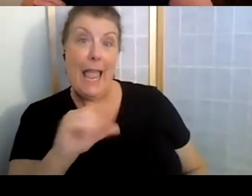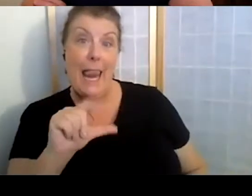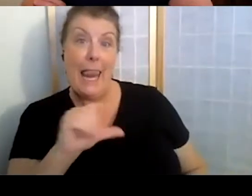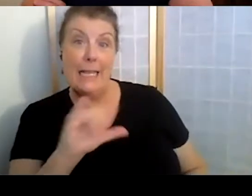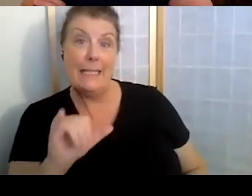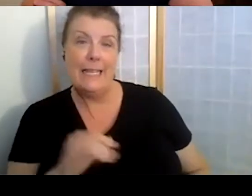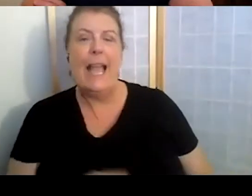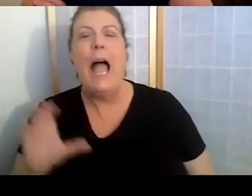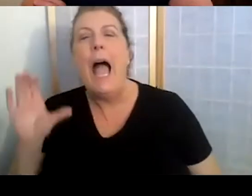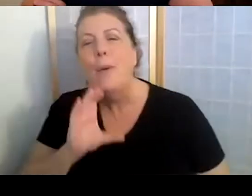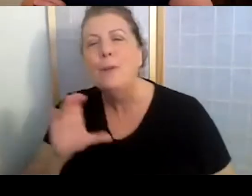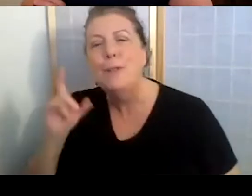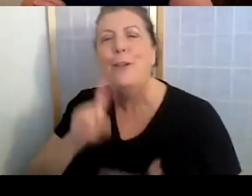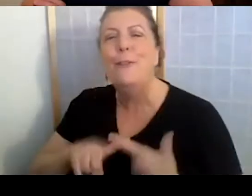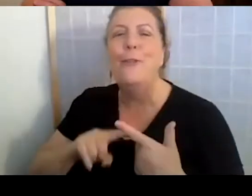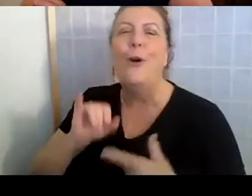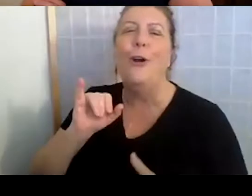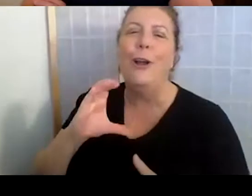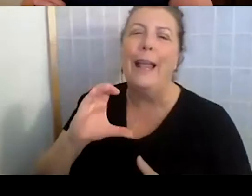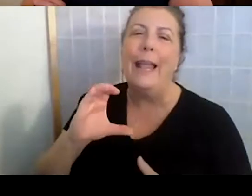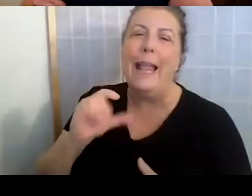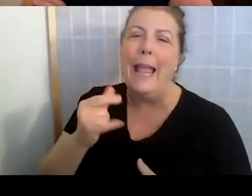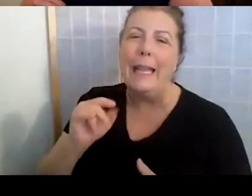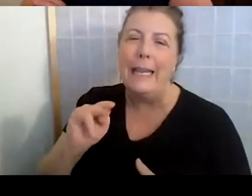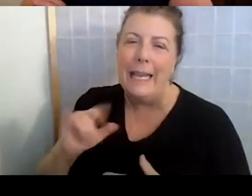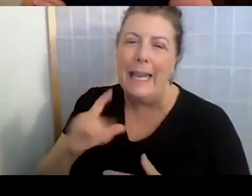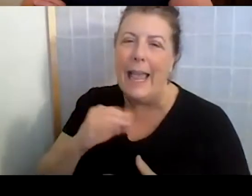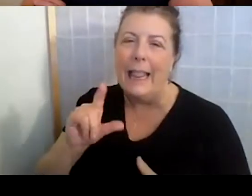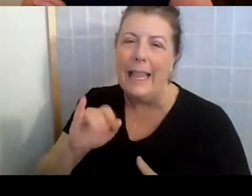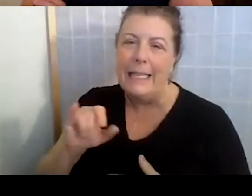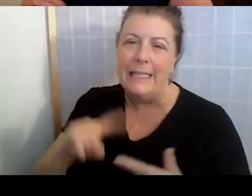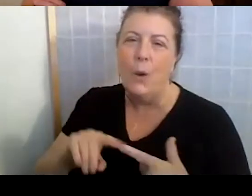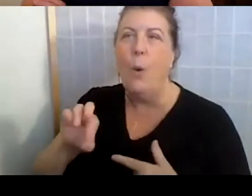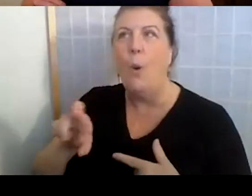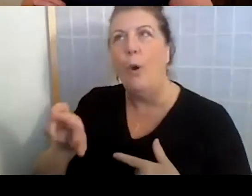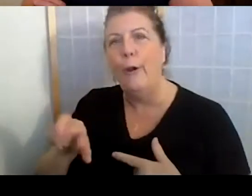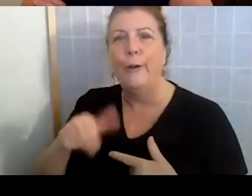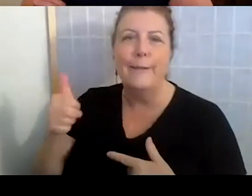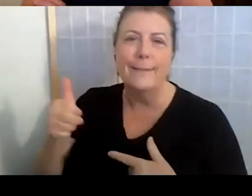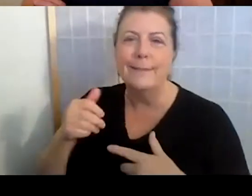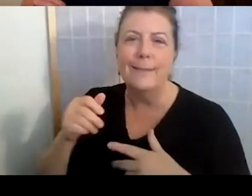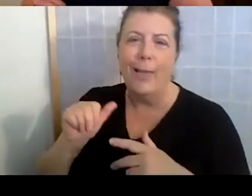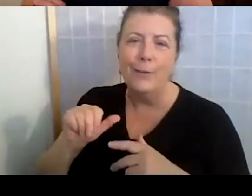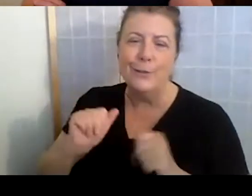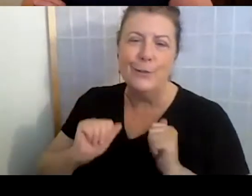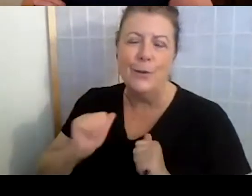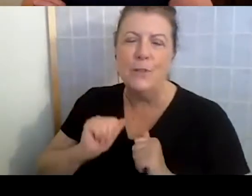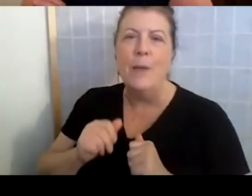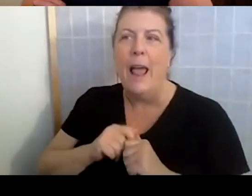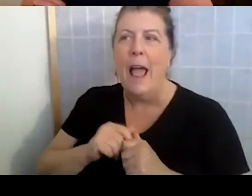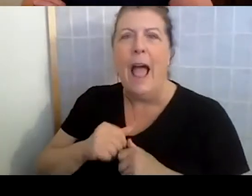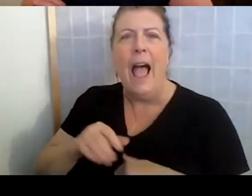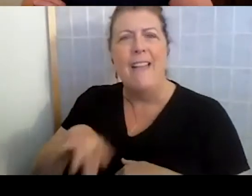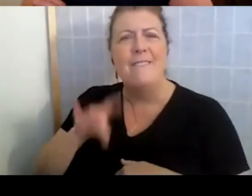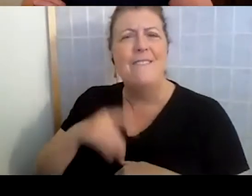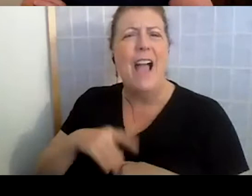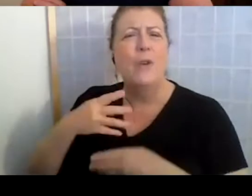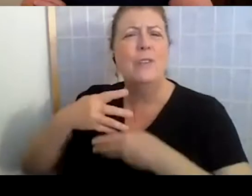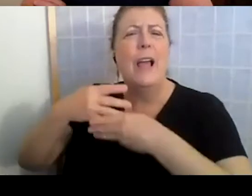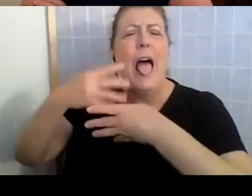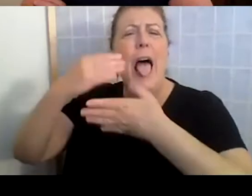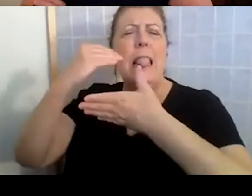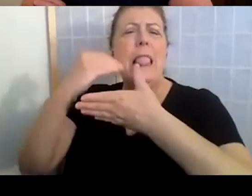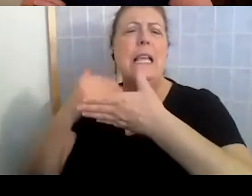things like that. And what I found was a couple of lists of the hottest female cop shows in history, or the sexiest